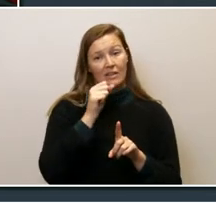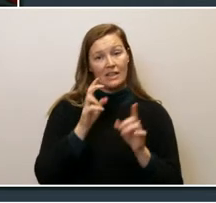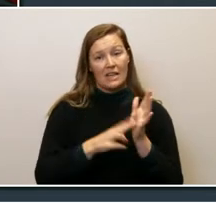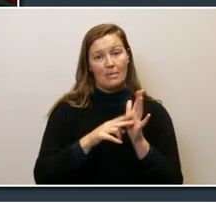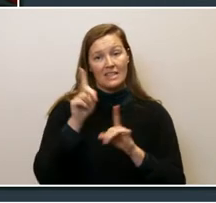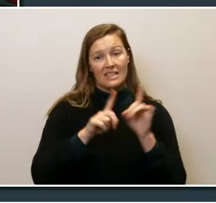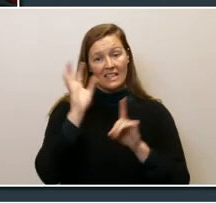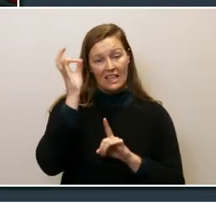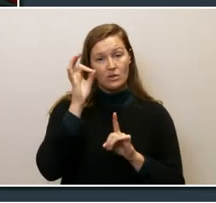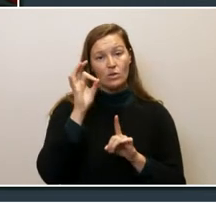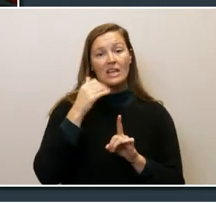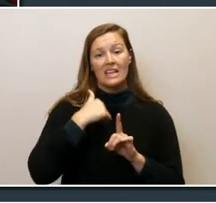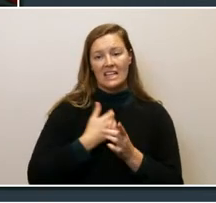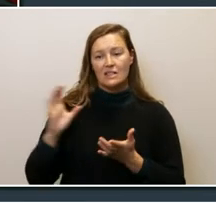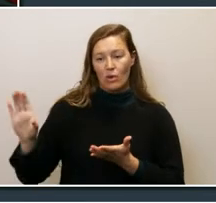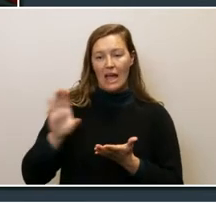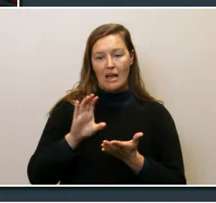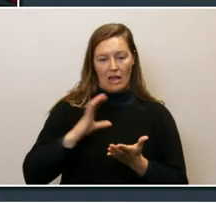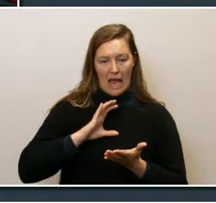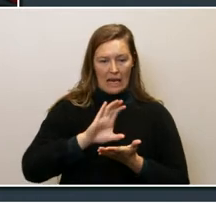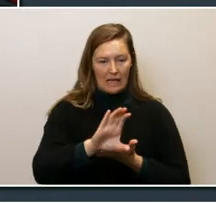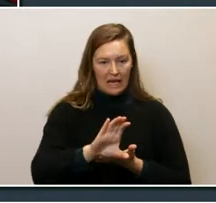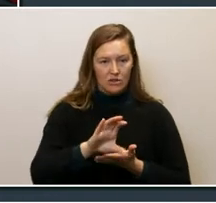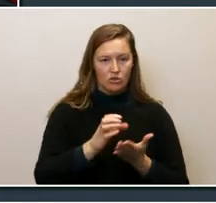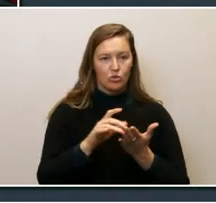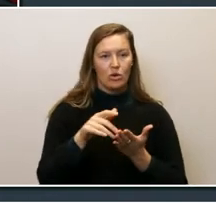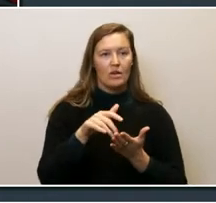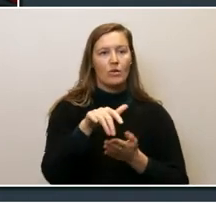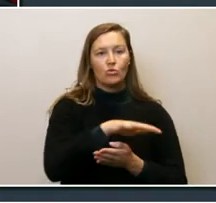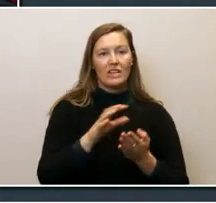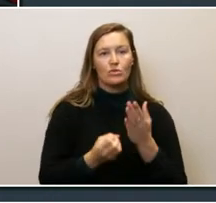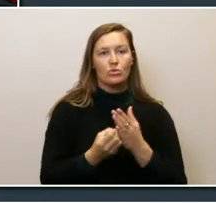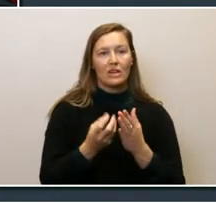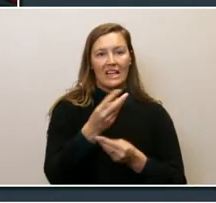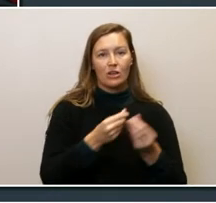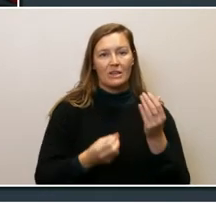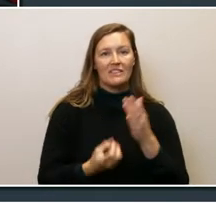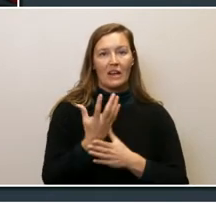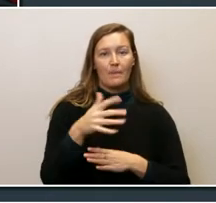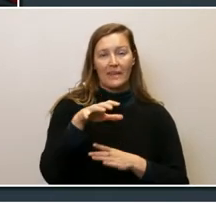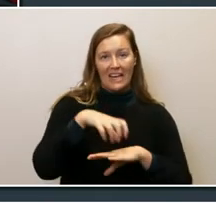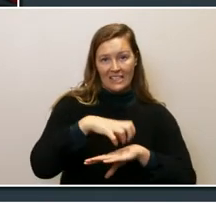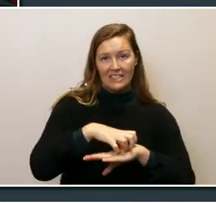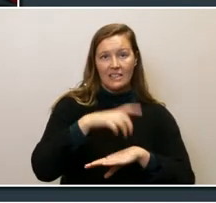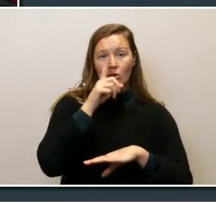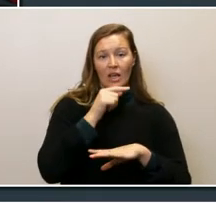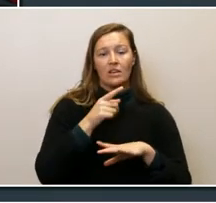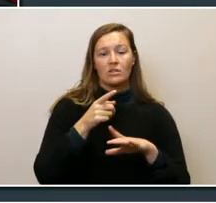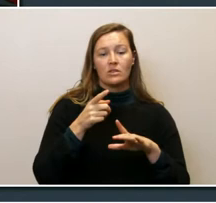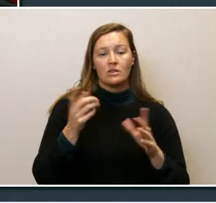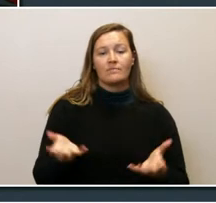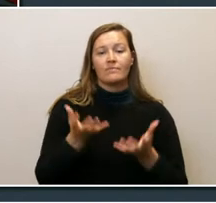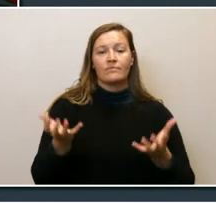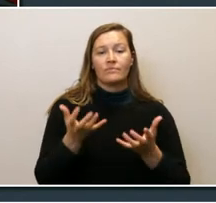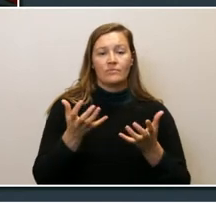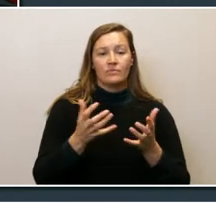to allocate a decent chunk of money to a regional economic development agency in order to drive